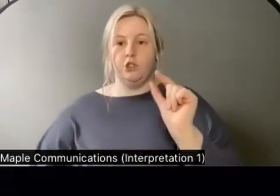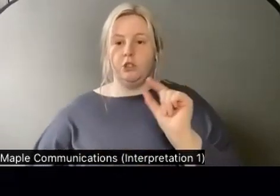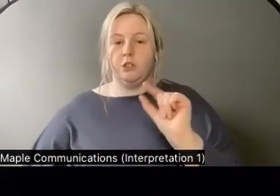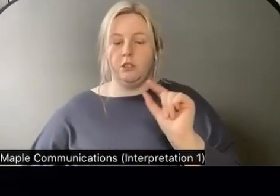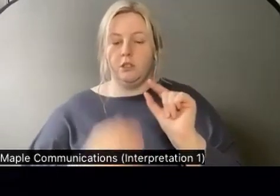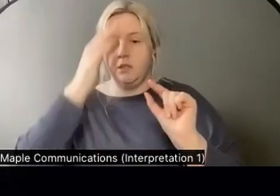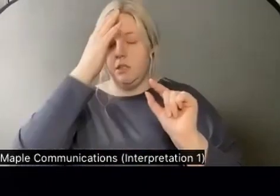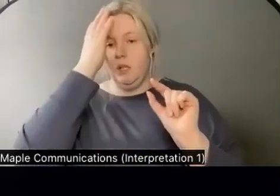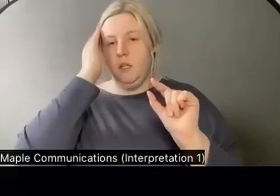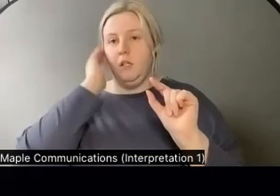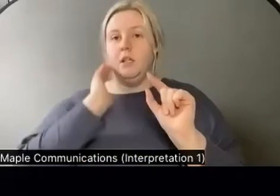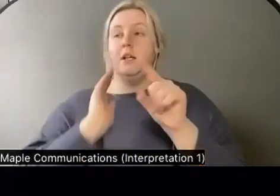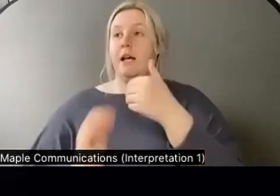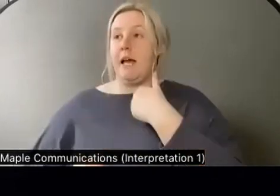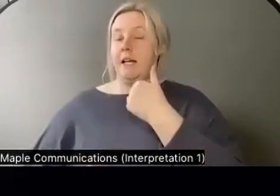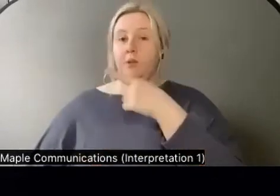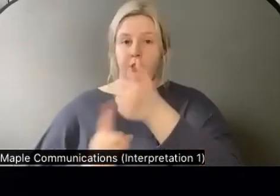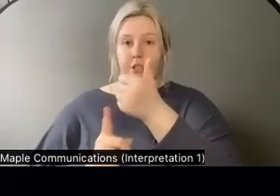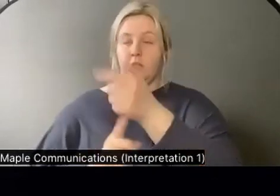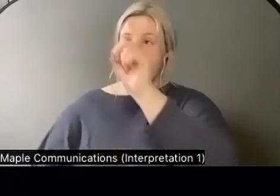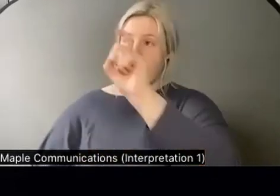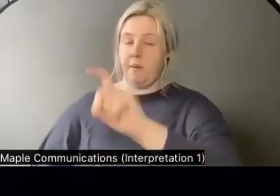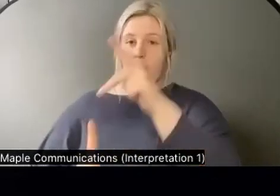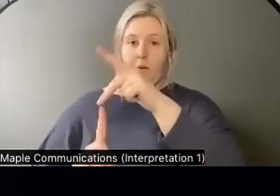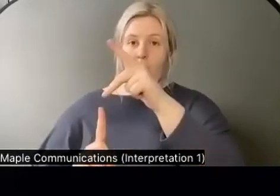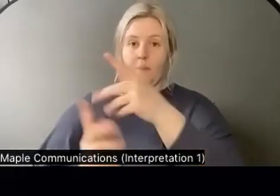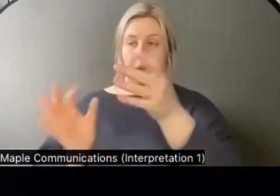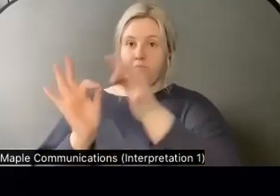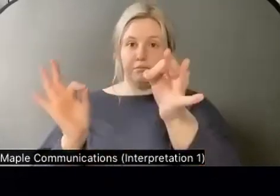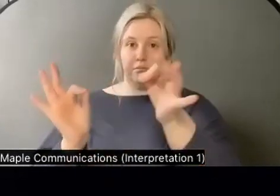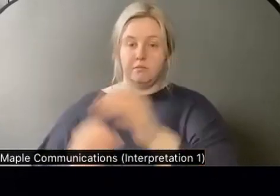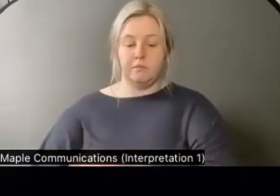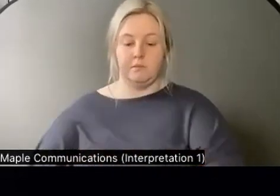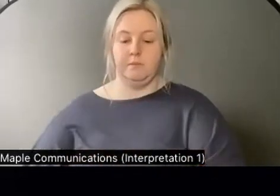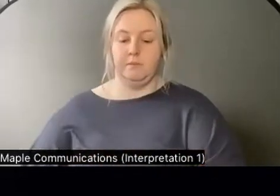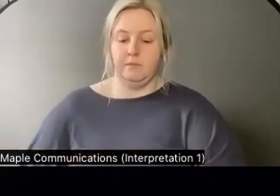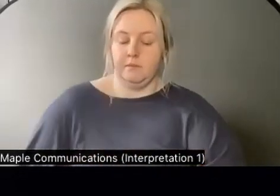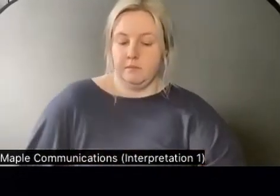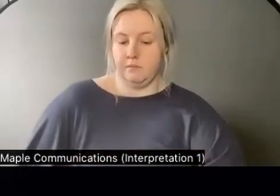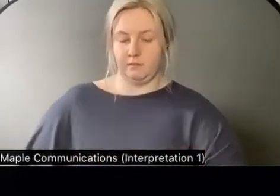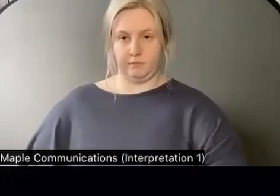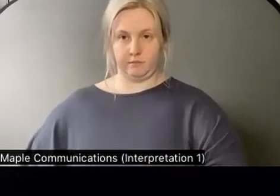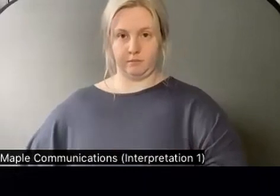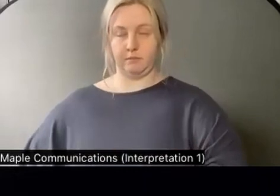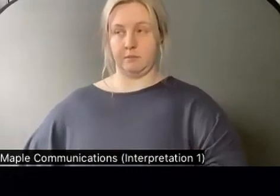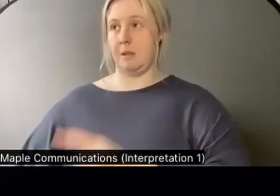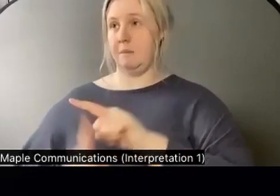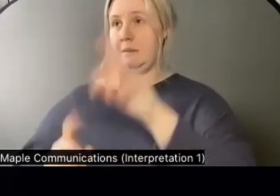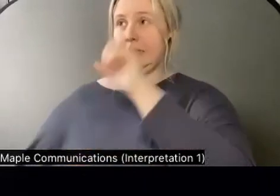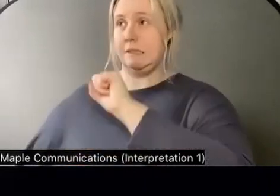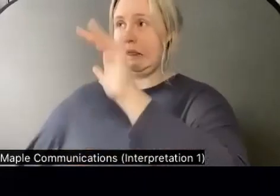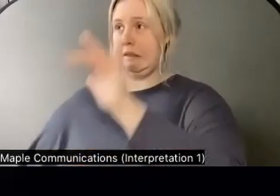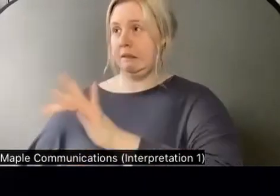would spray paint on Parliament as well. And I don't have it at the moment, and